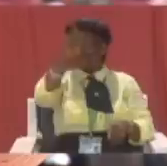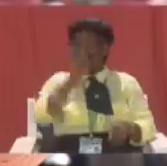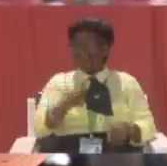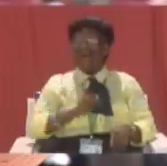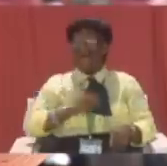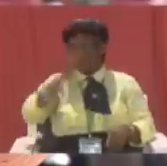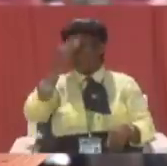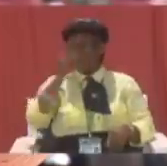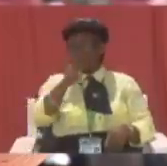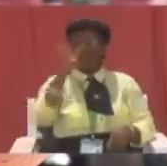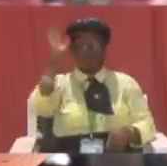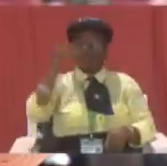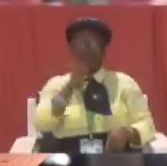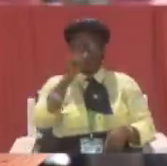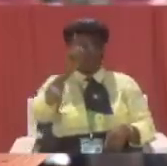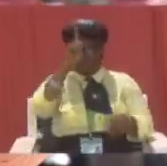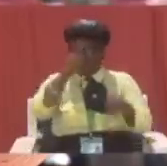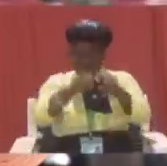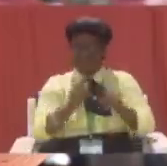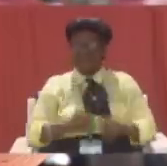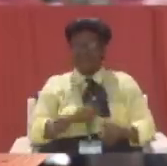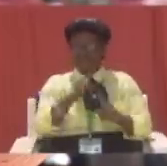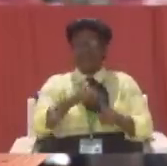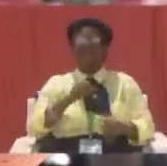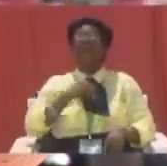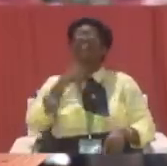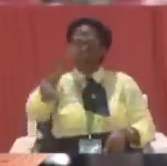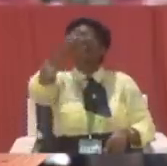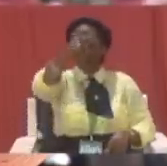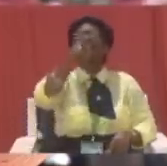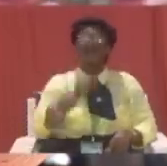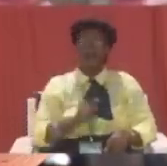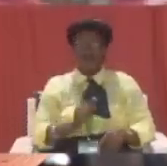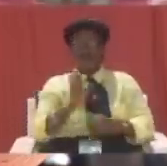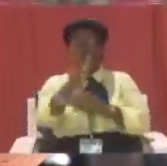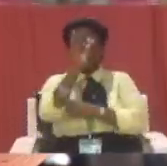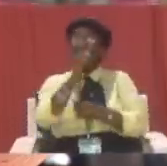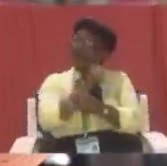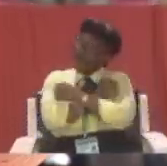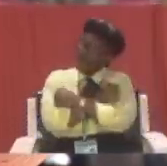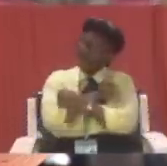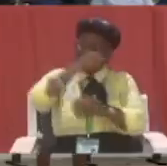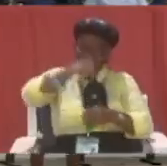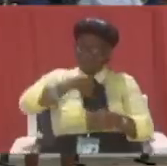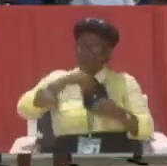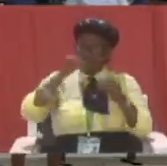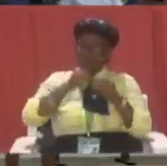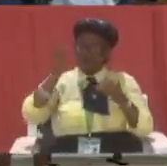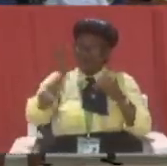When I tell you that God loves me more than you, what do you reply?